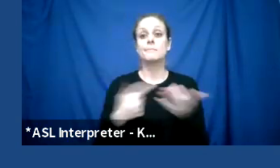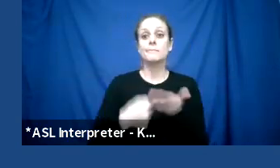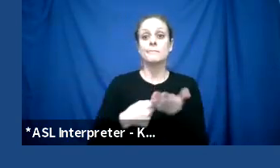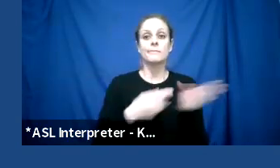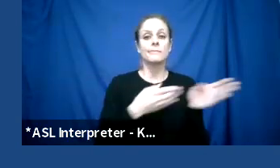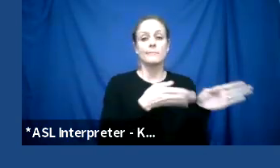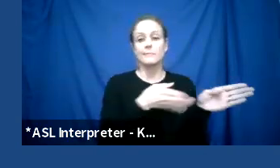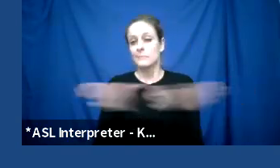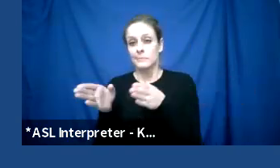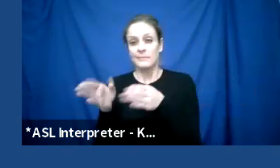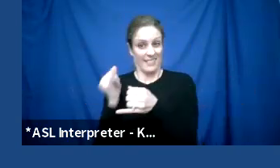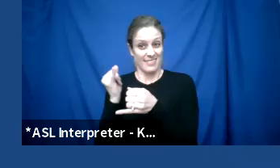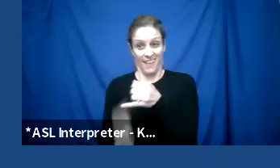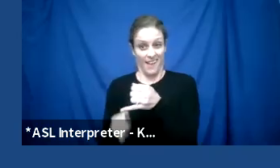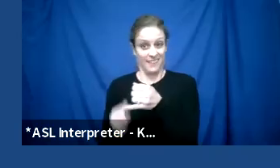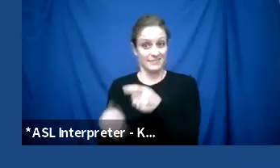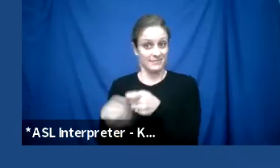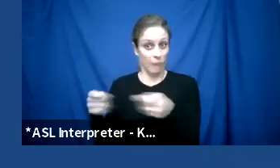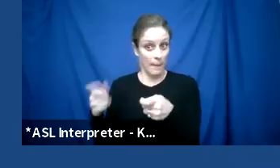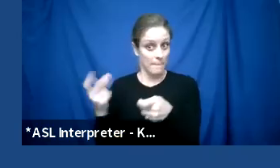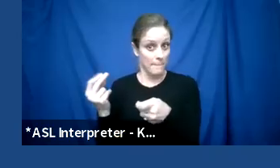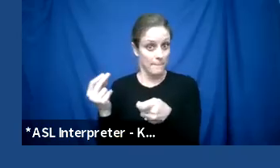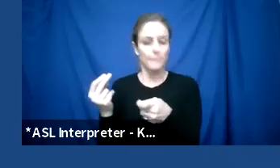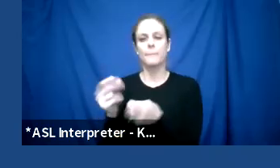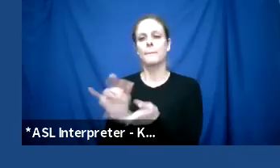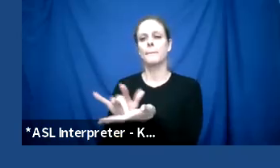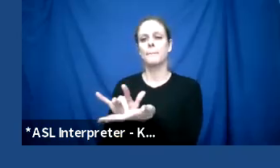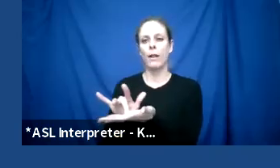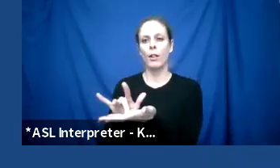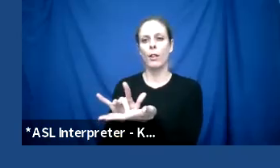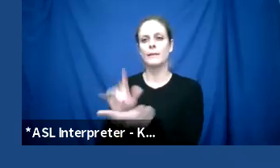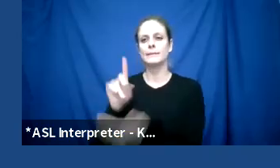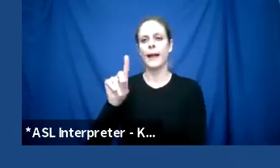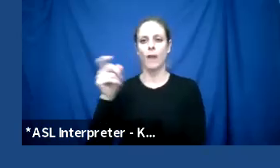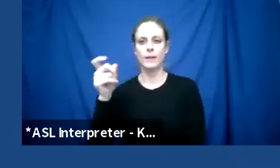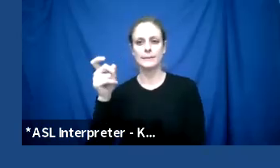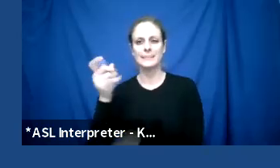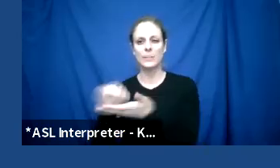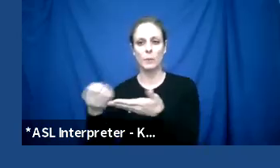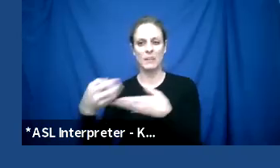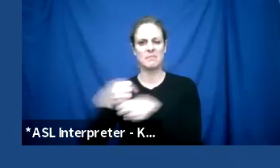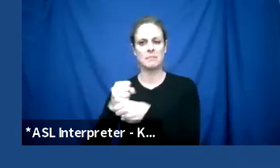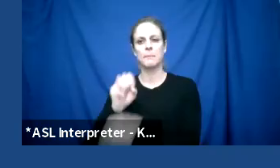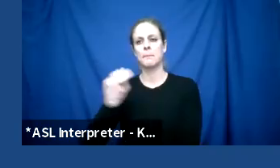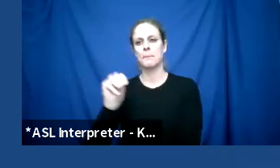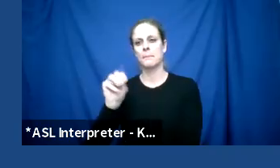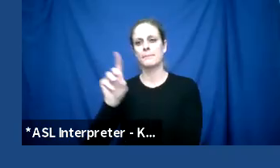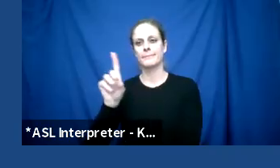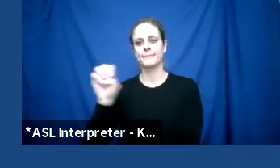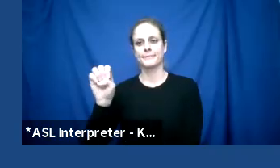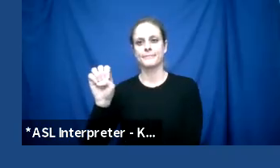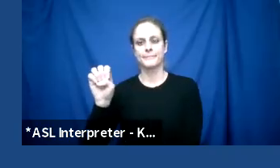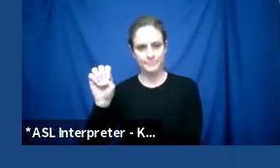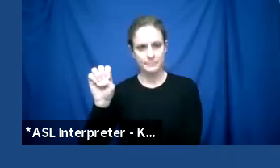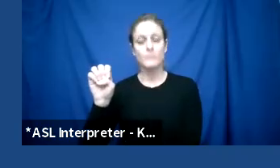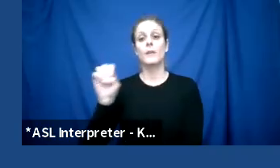wrap up this webinar and talk a little bit about medical diagnostic equipment. So the